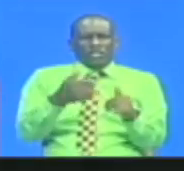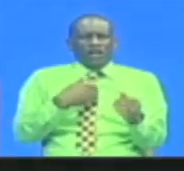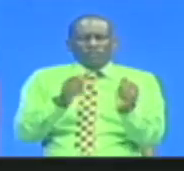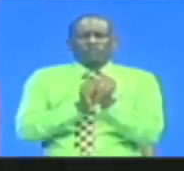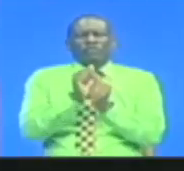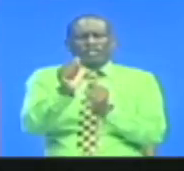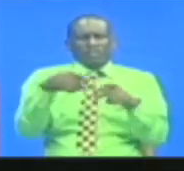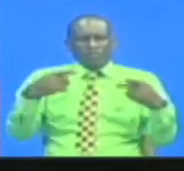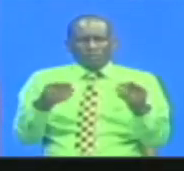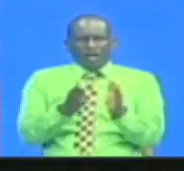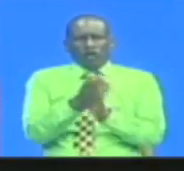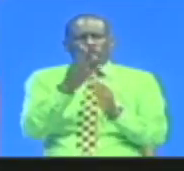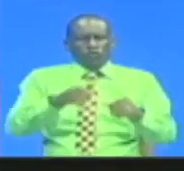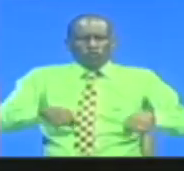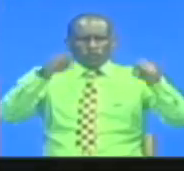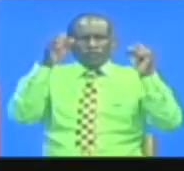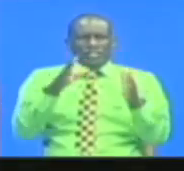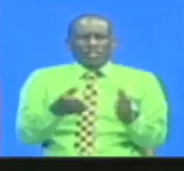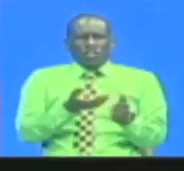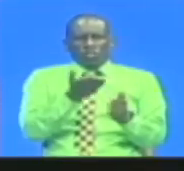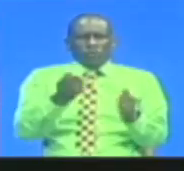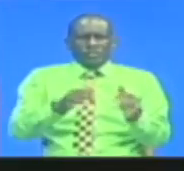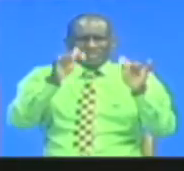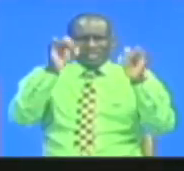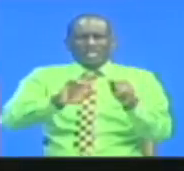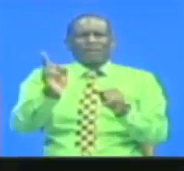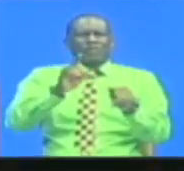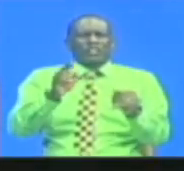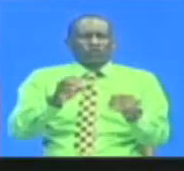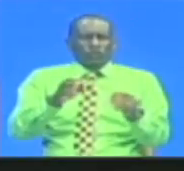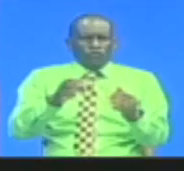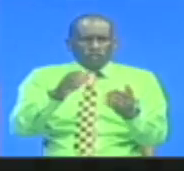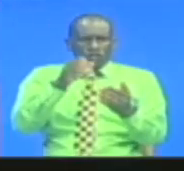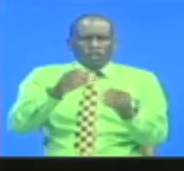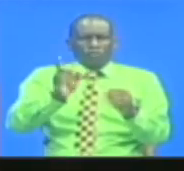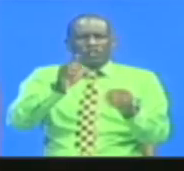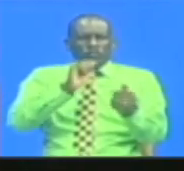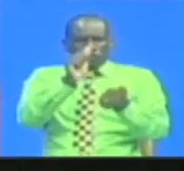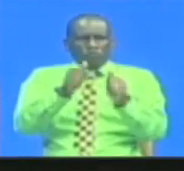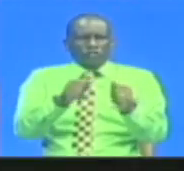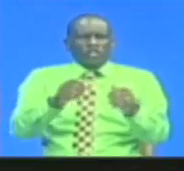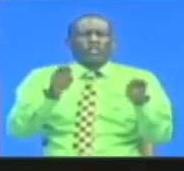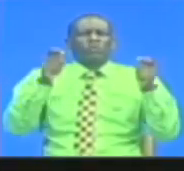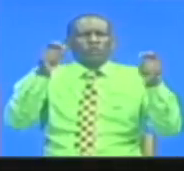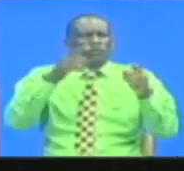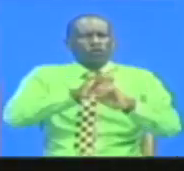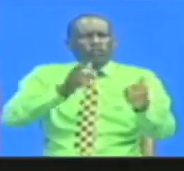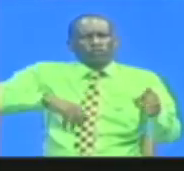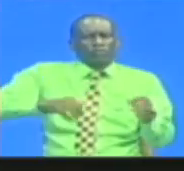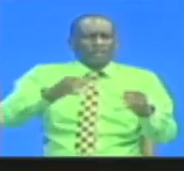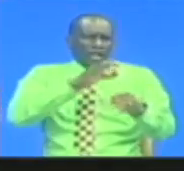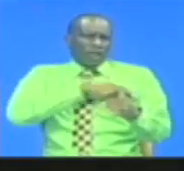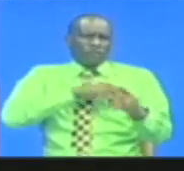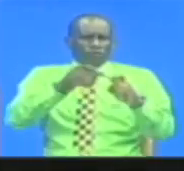and 4 officials, pitched camp at the Ministry of Sports headquarters in protest over unpaid allowances from the